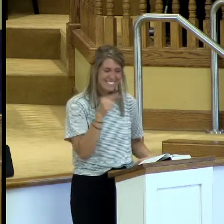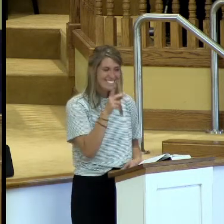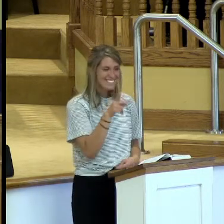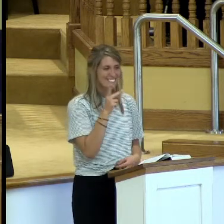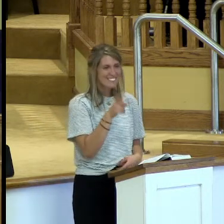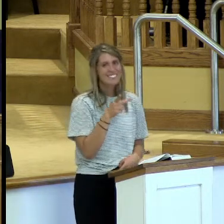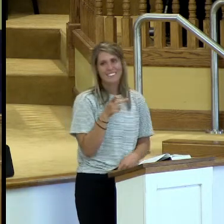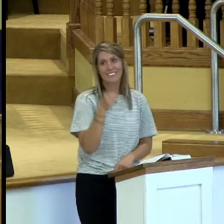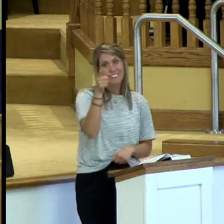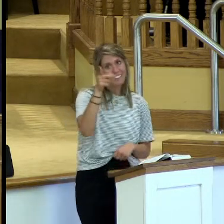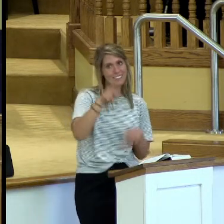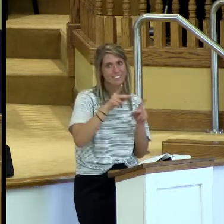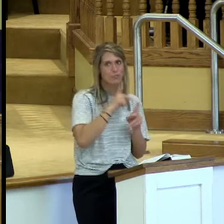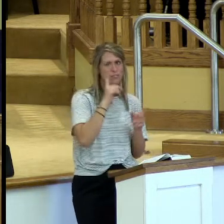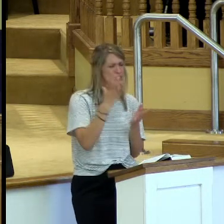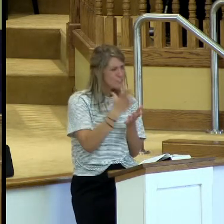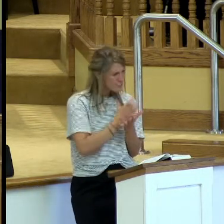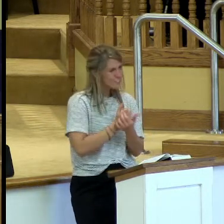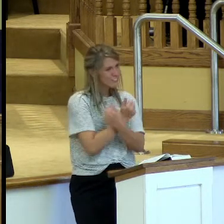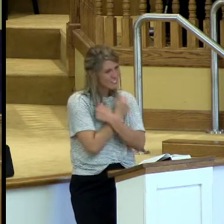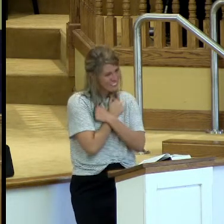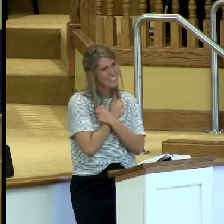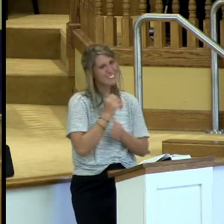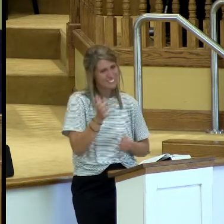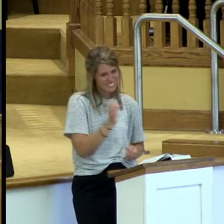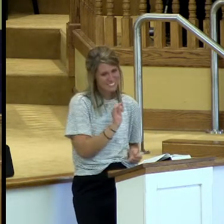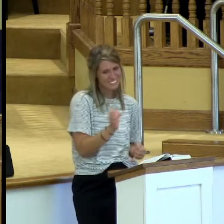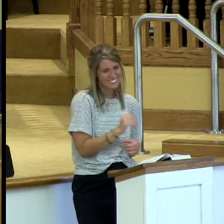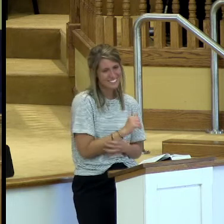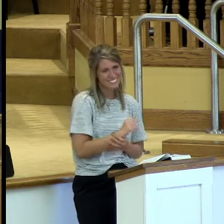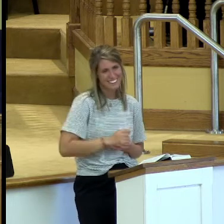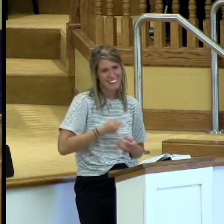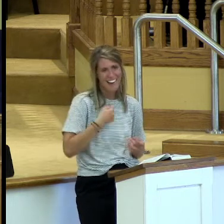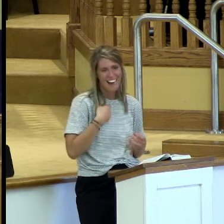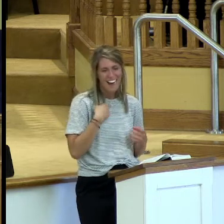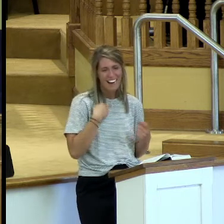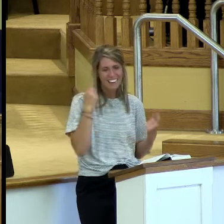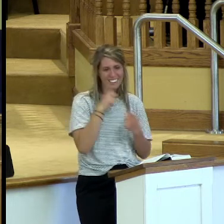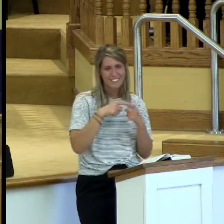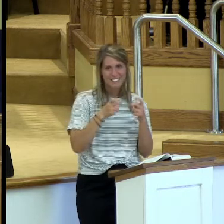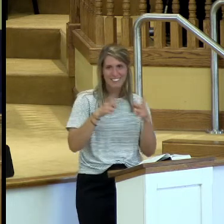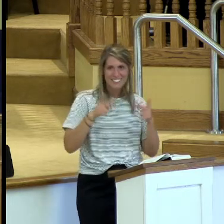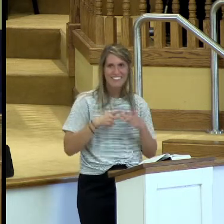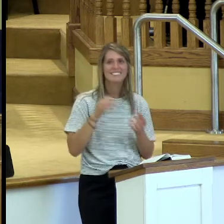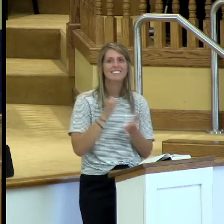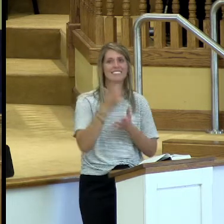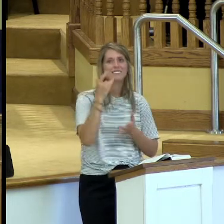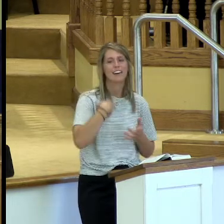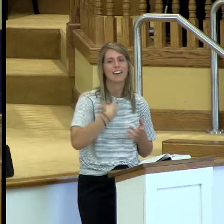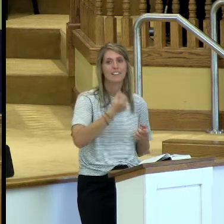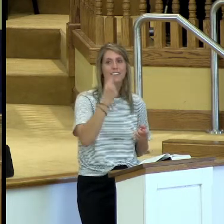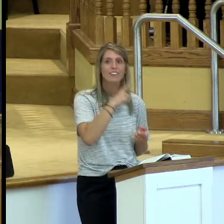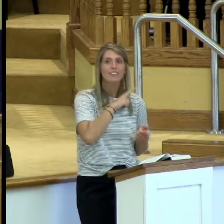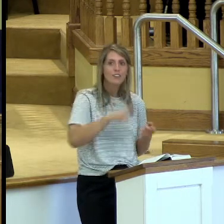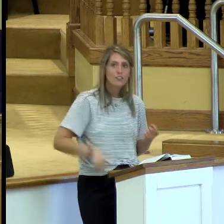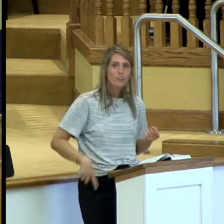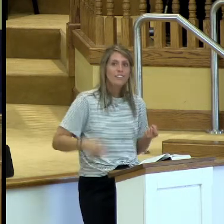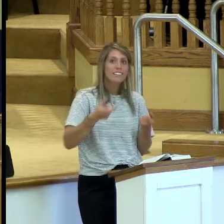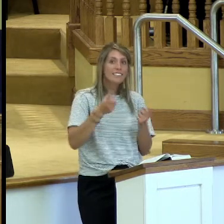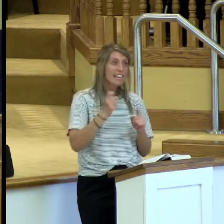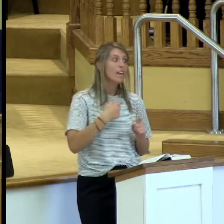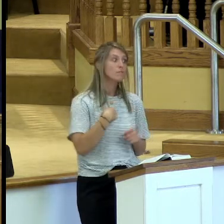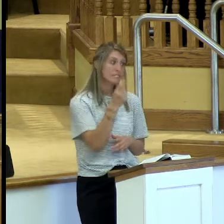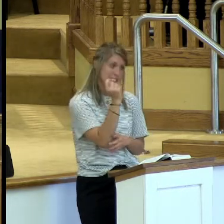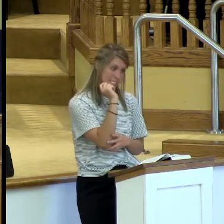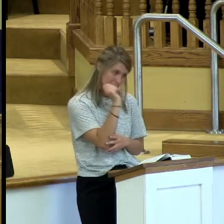These people deserve love as well. I come from a place, and that's why I've realized now that the Lord gave me the